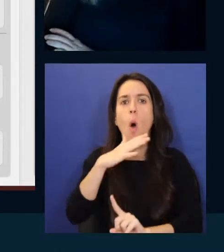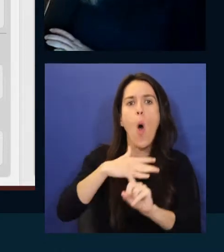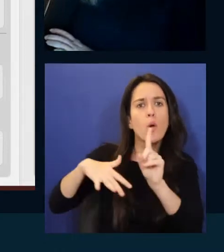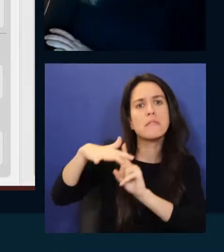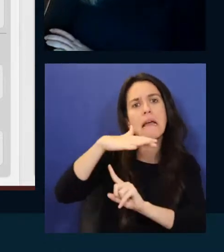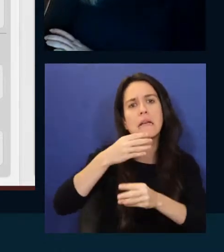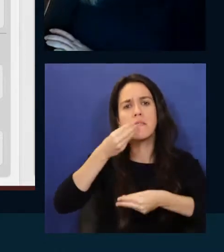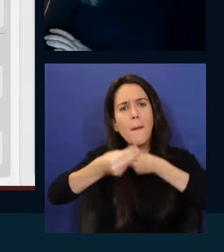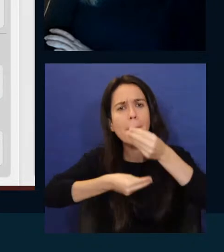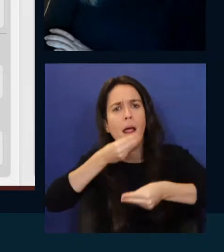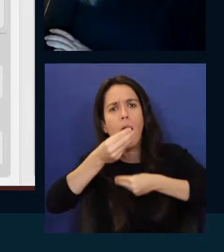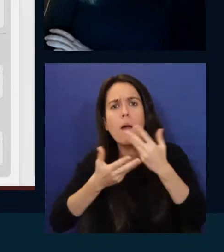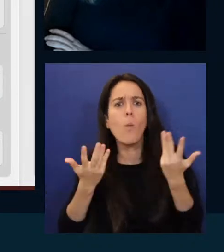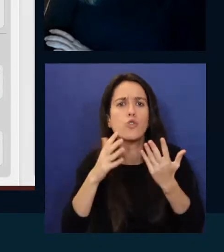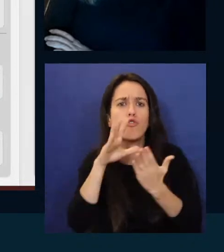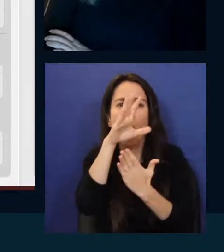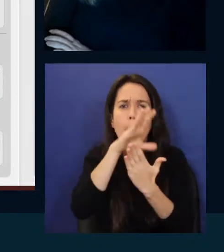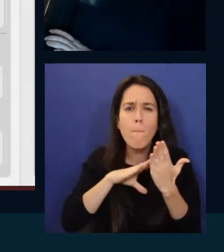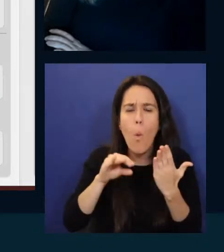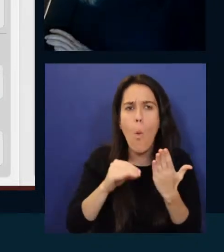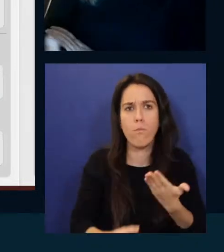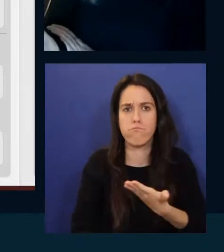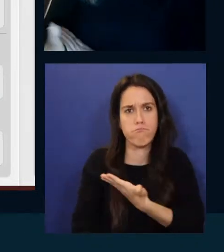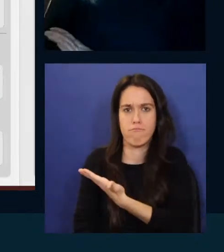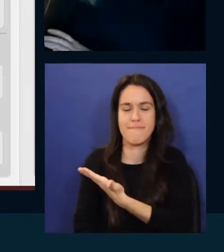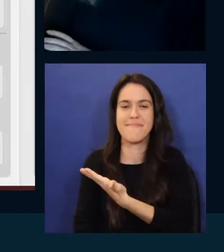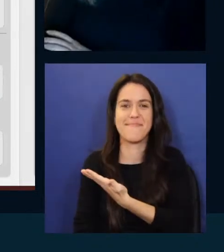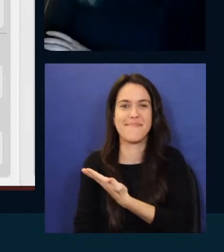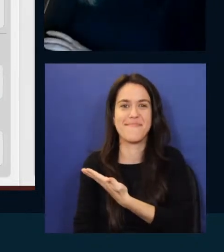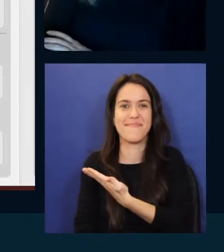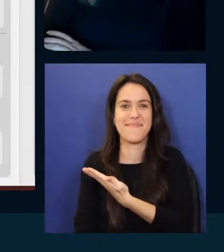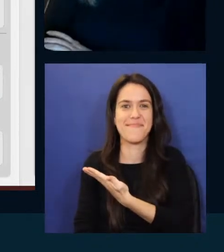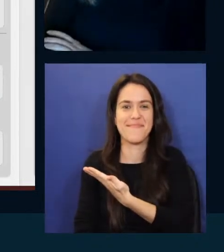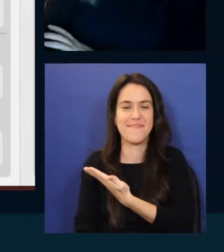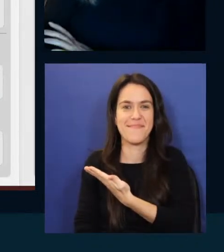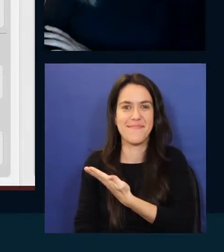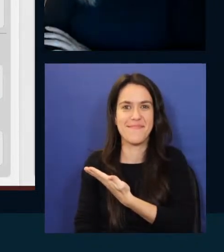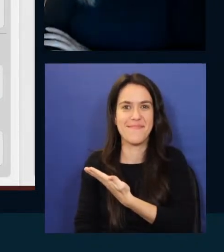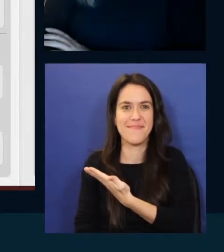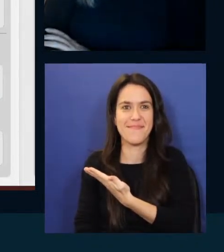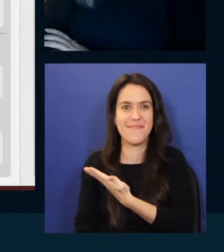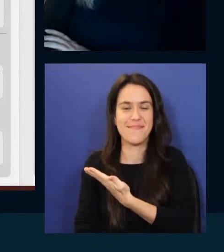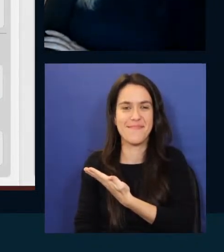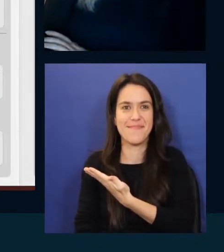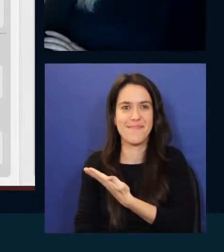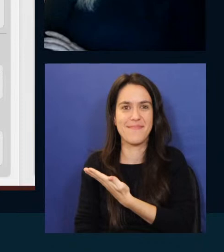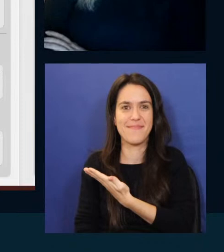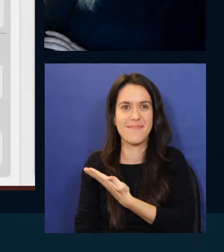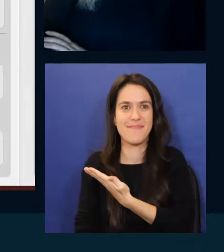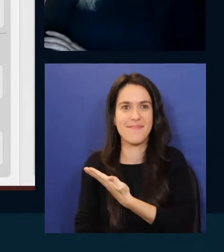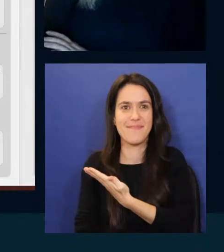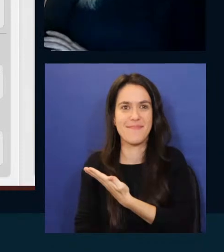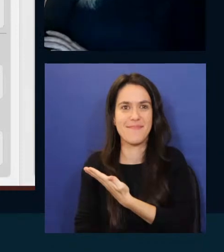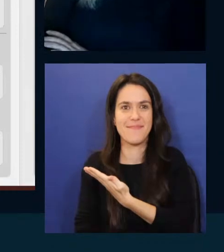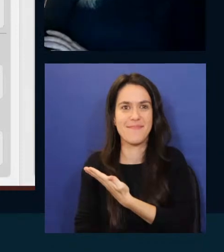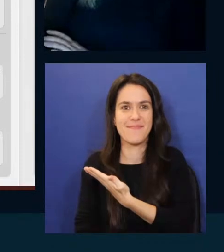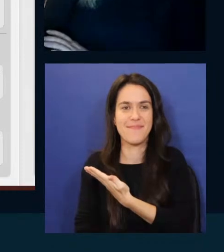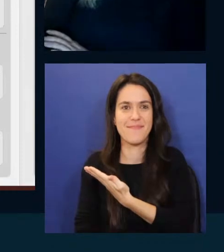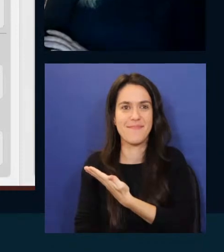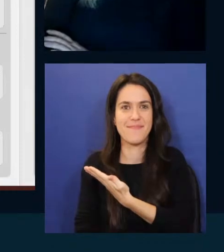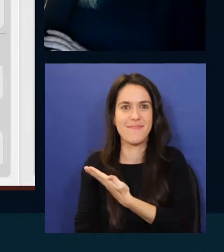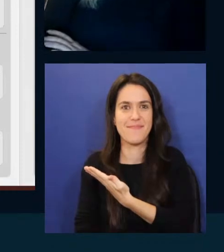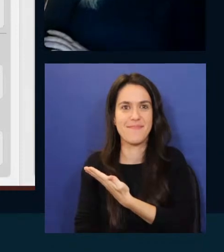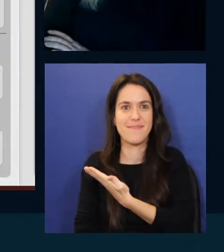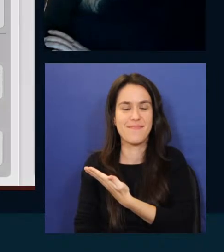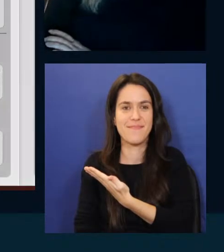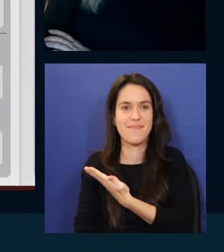report I'm sharing, and maybe where they should have a look if there is something interesting in terms of data in